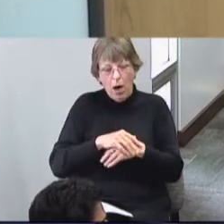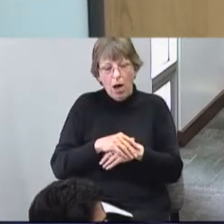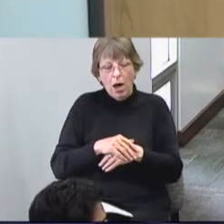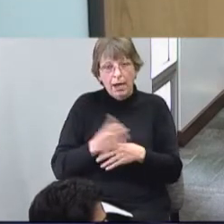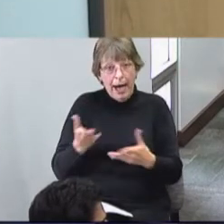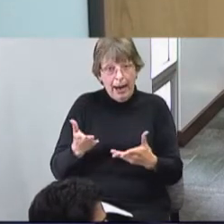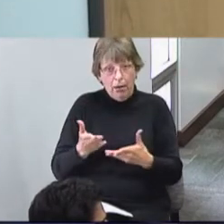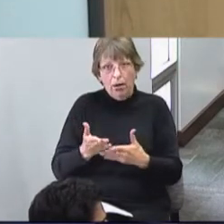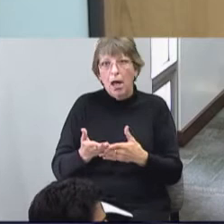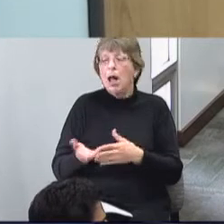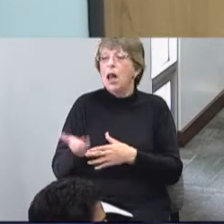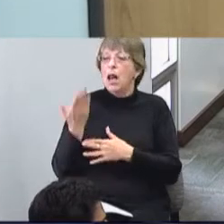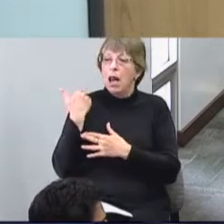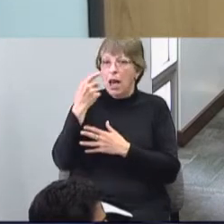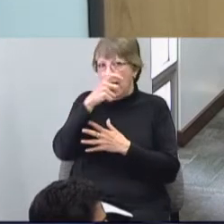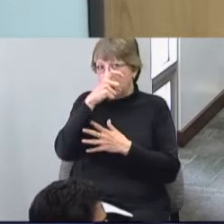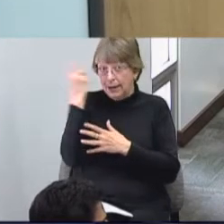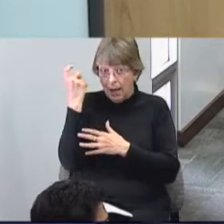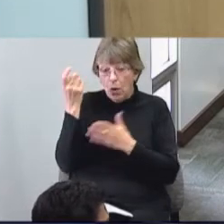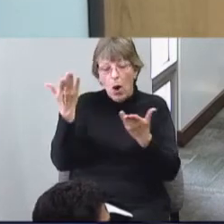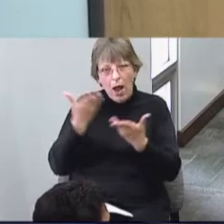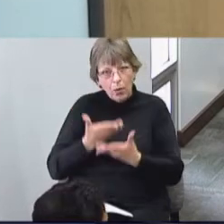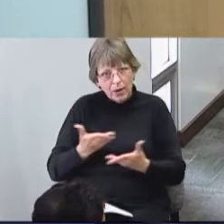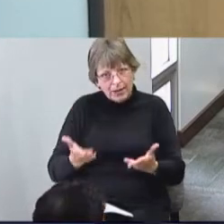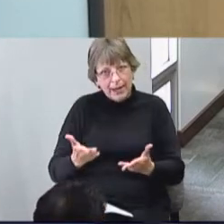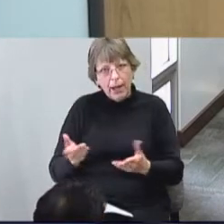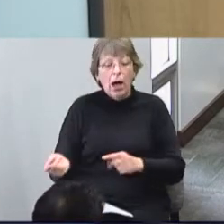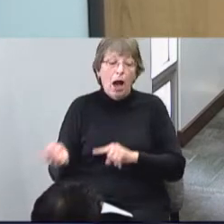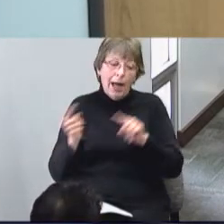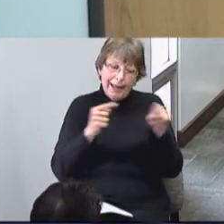here, we brought it to your attention.